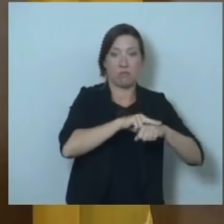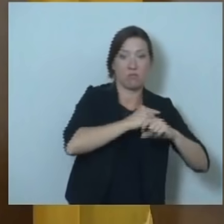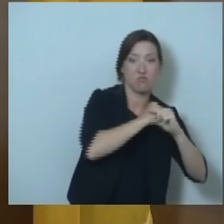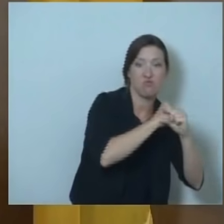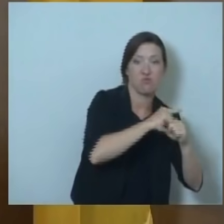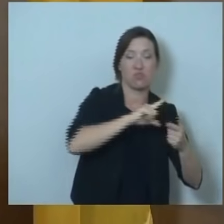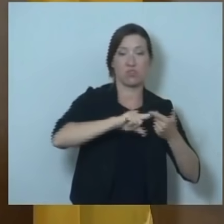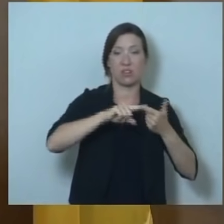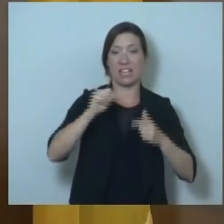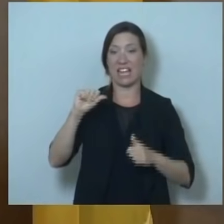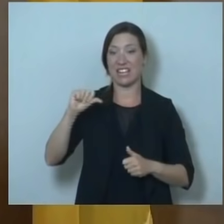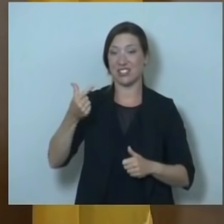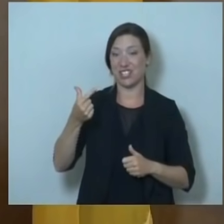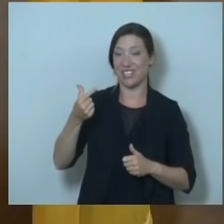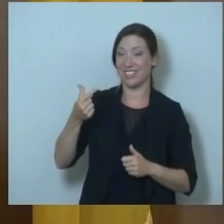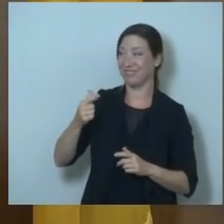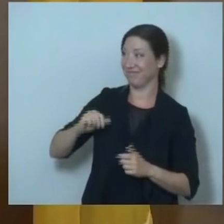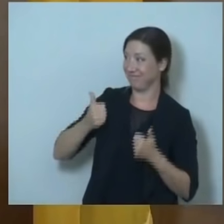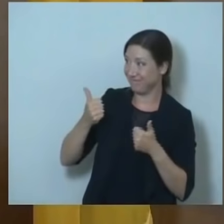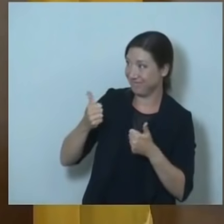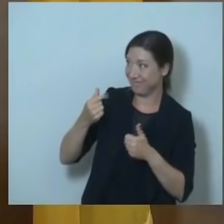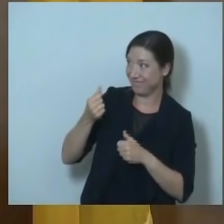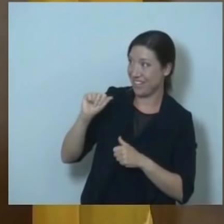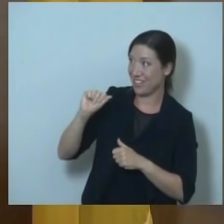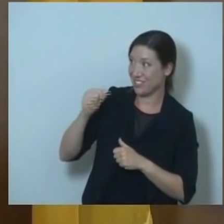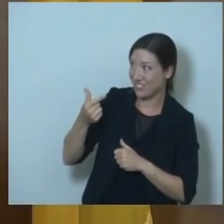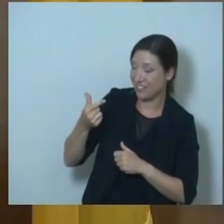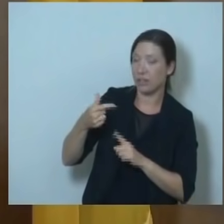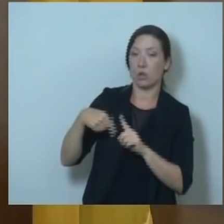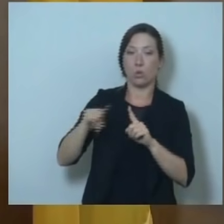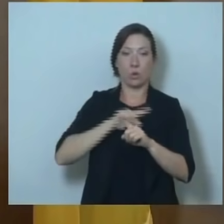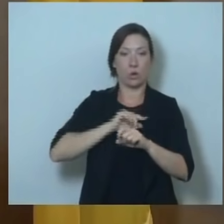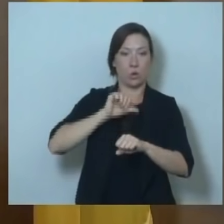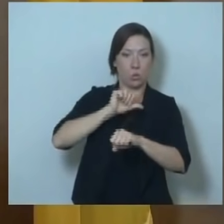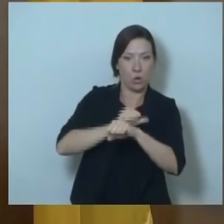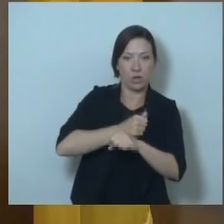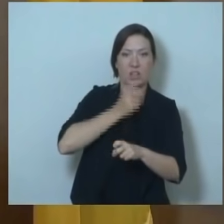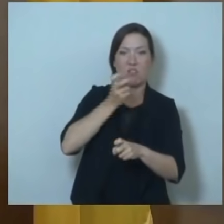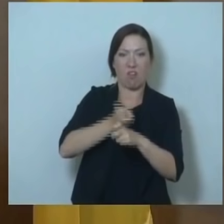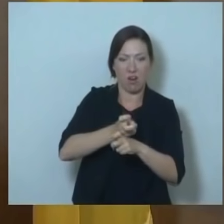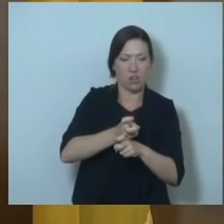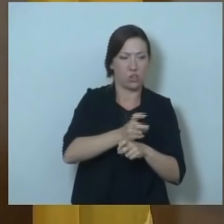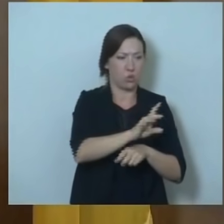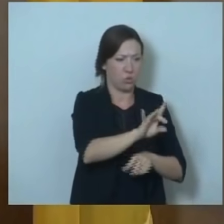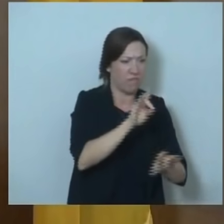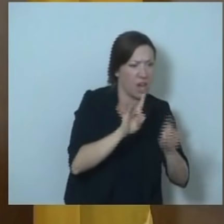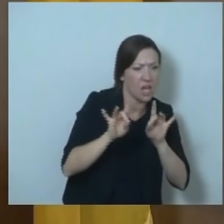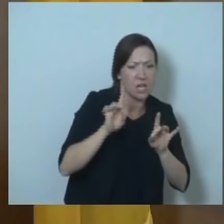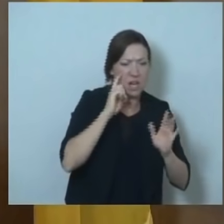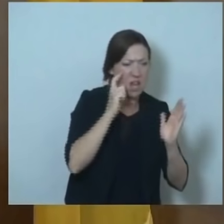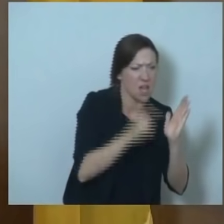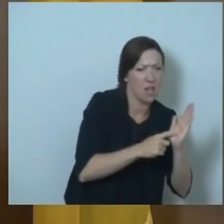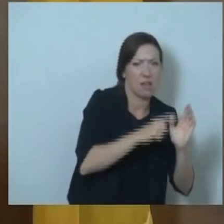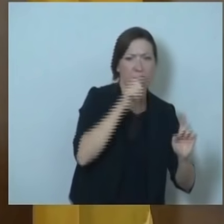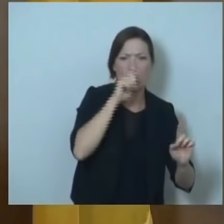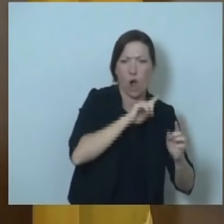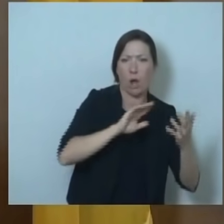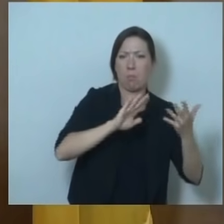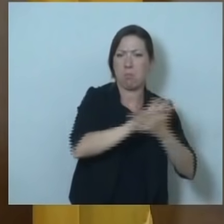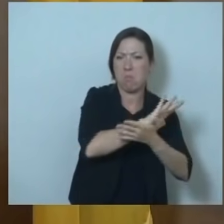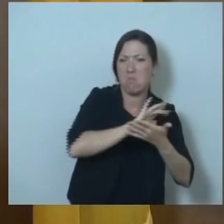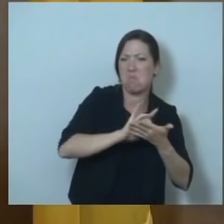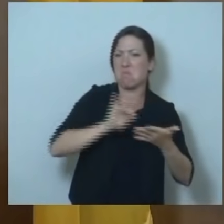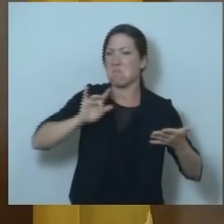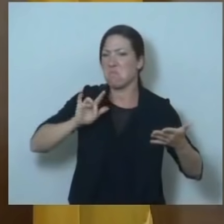Attorney General, that we are really working diligently to identify fraud and to support the nation